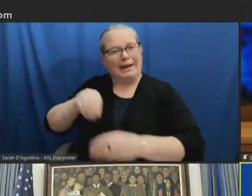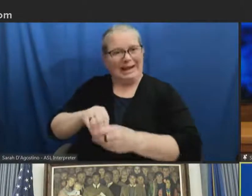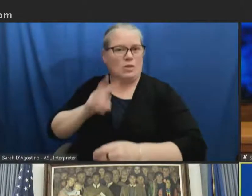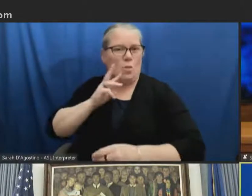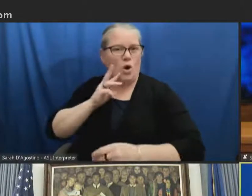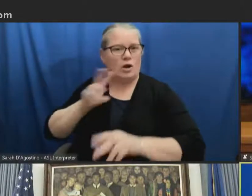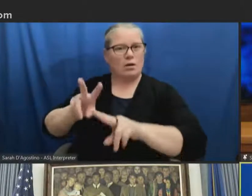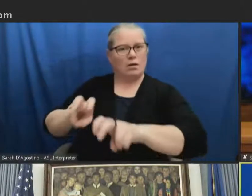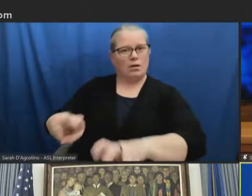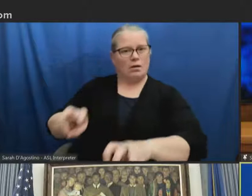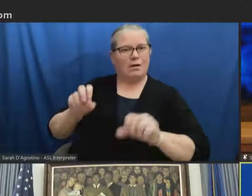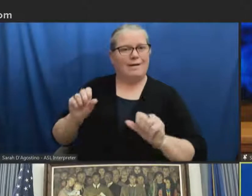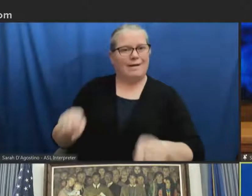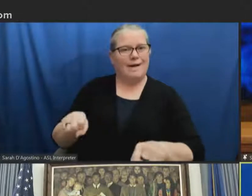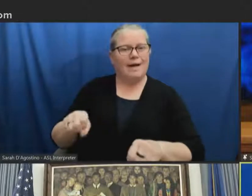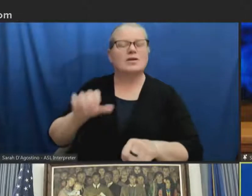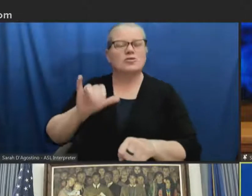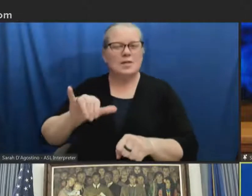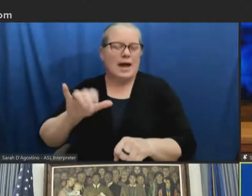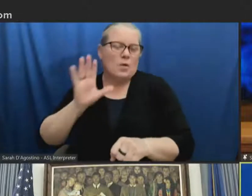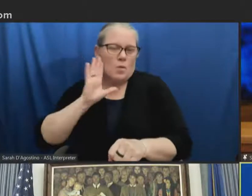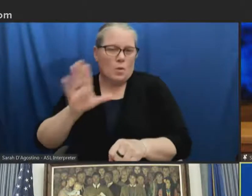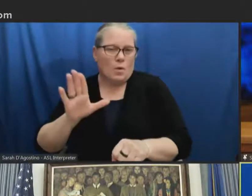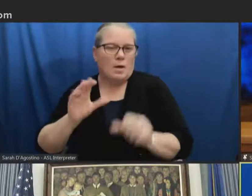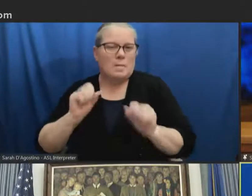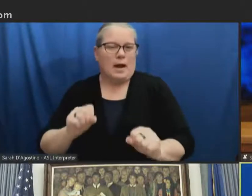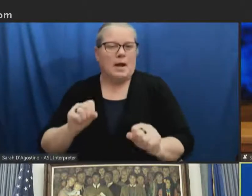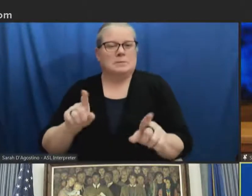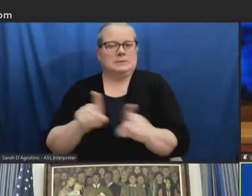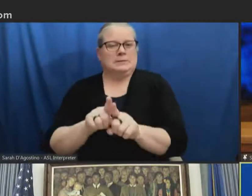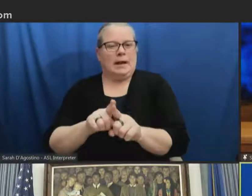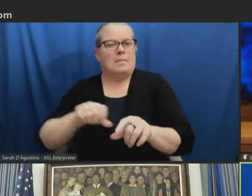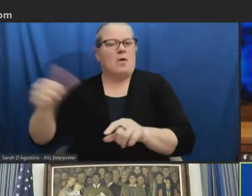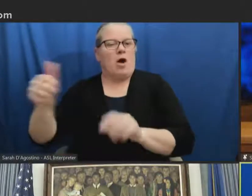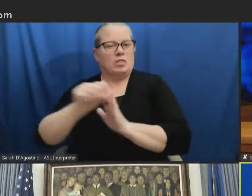follow in addition to what other partners are doing around us.